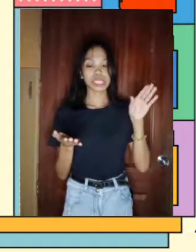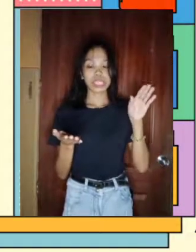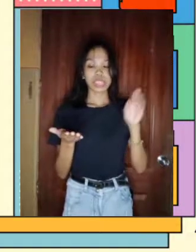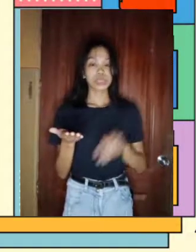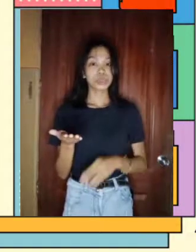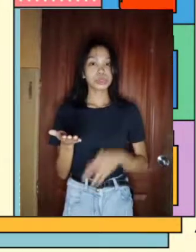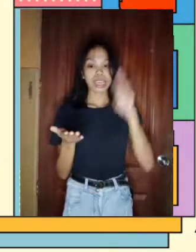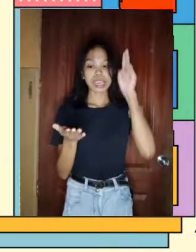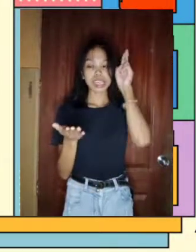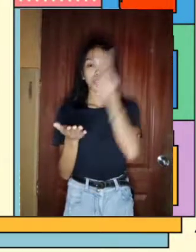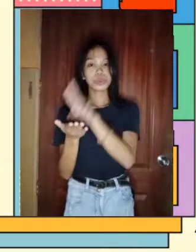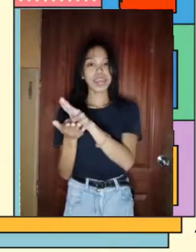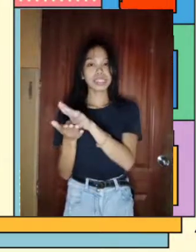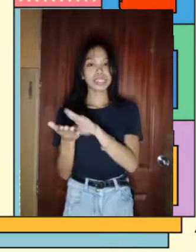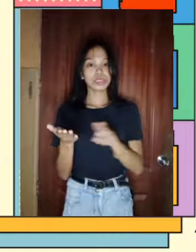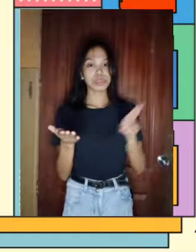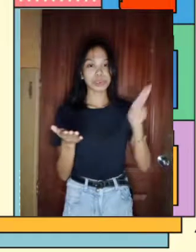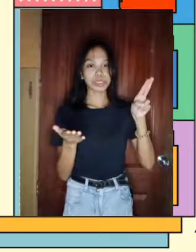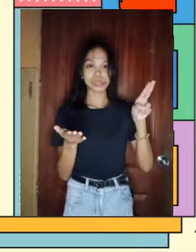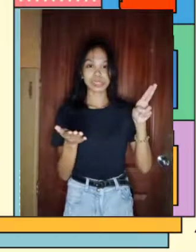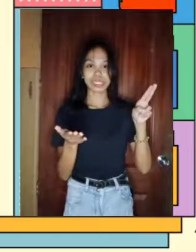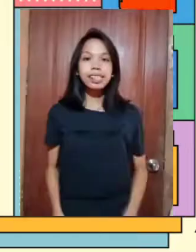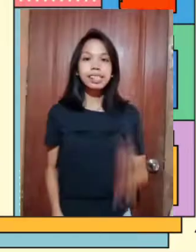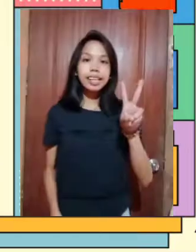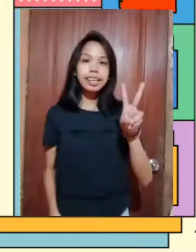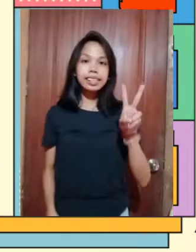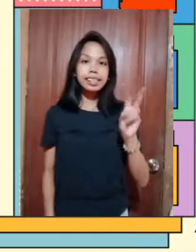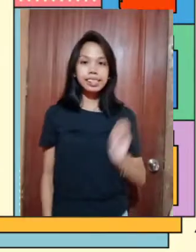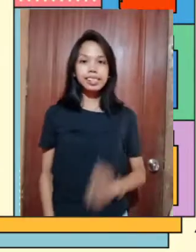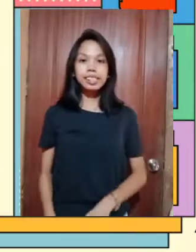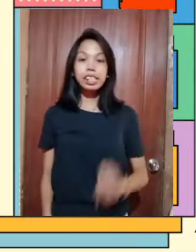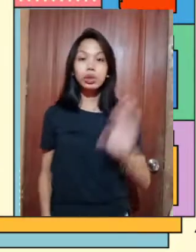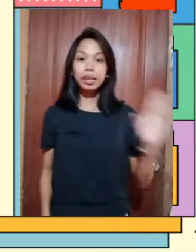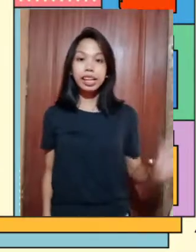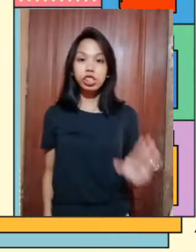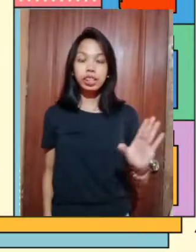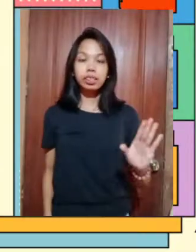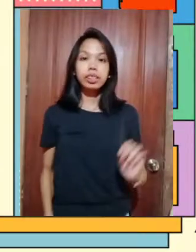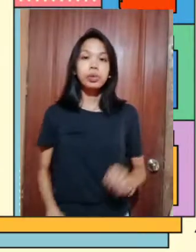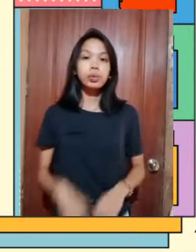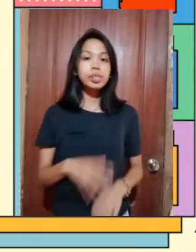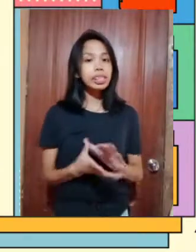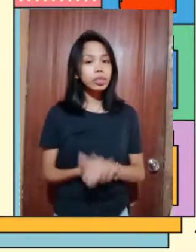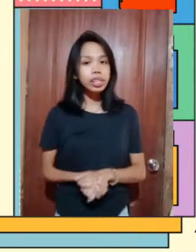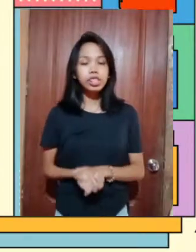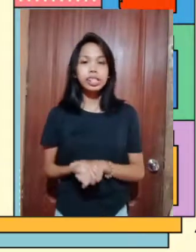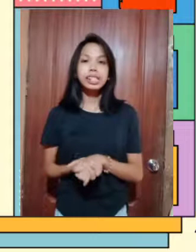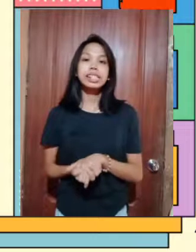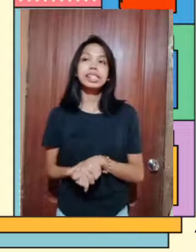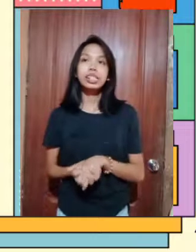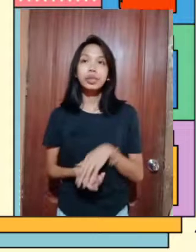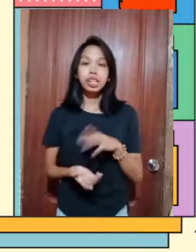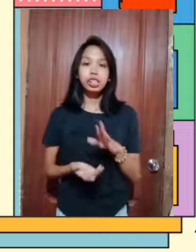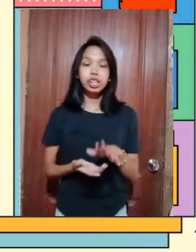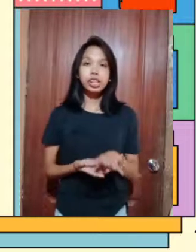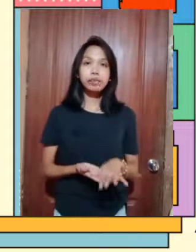college to a U hand for university. The second is the location. When we say location, it is